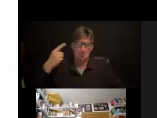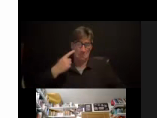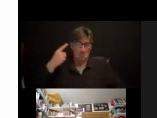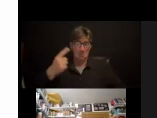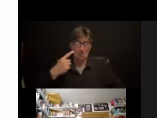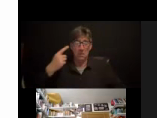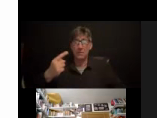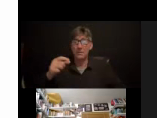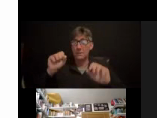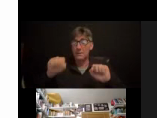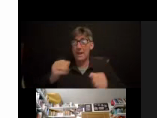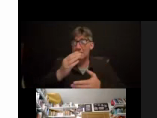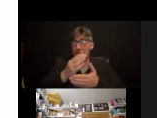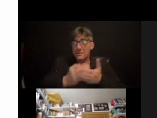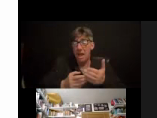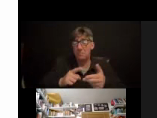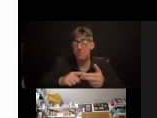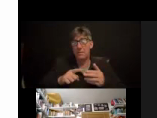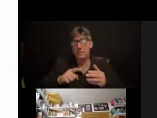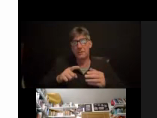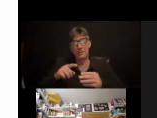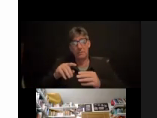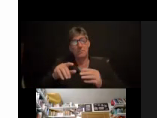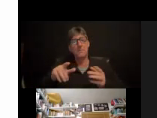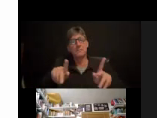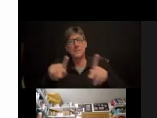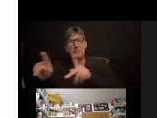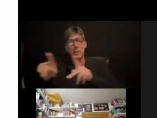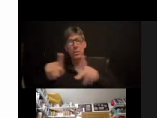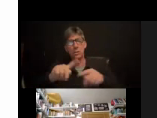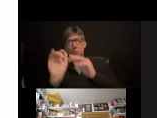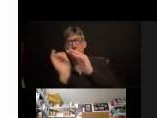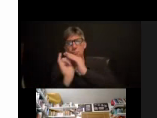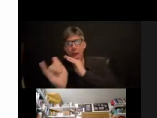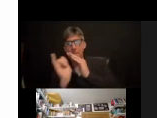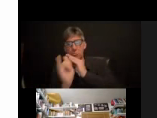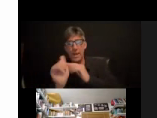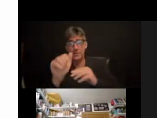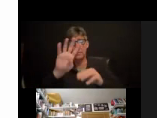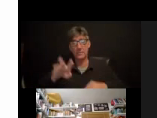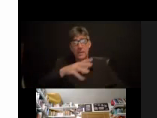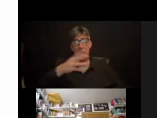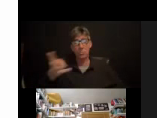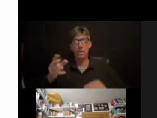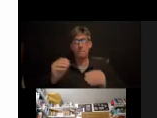expressed in the rapid transit scheduling as well with the more distributed